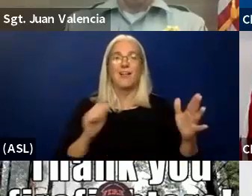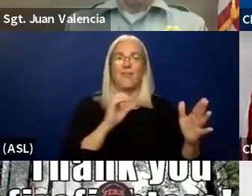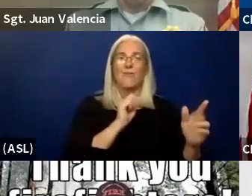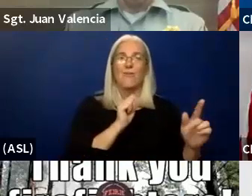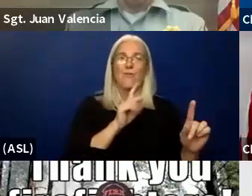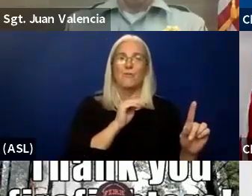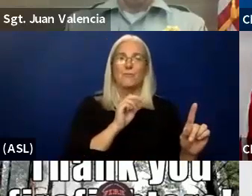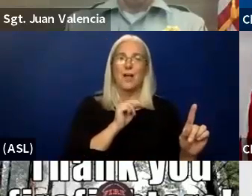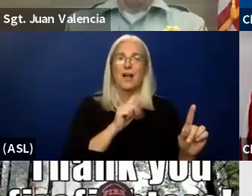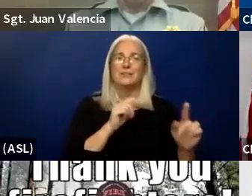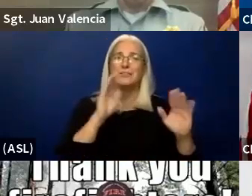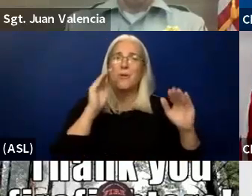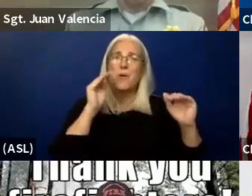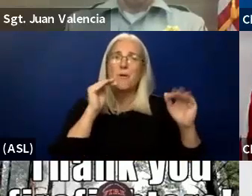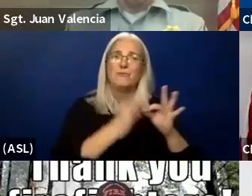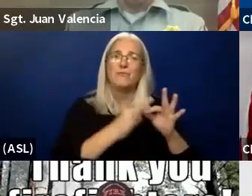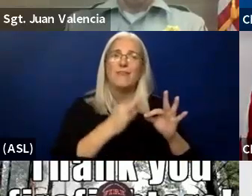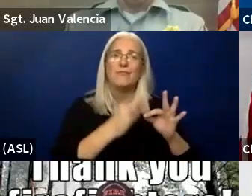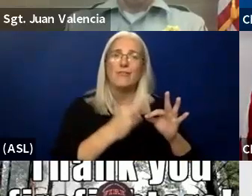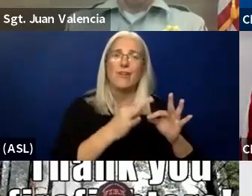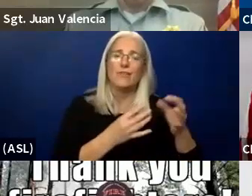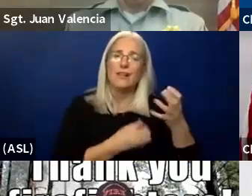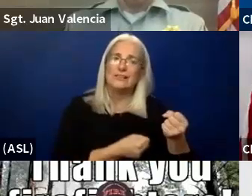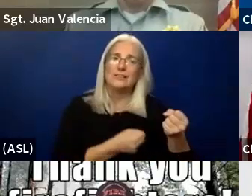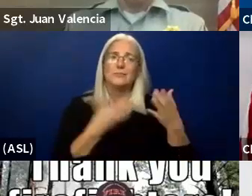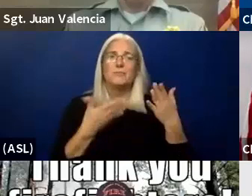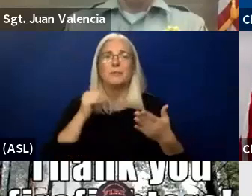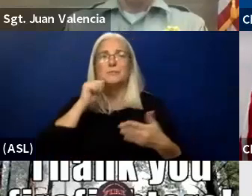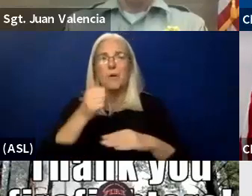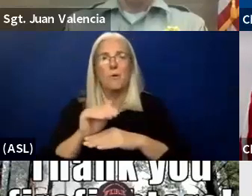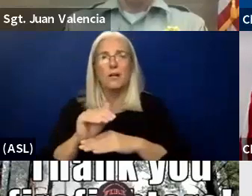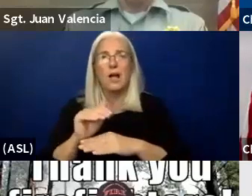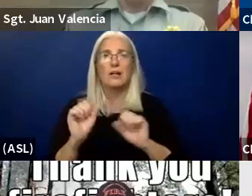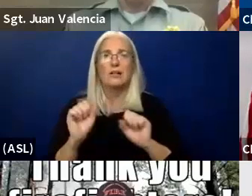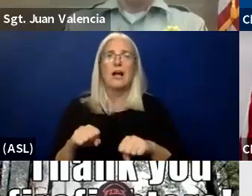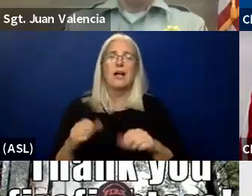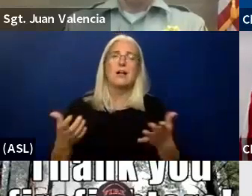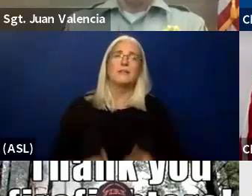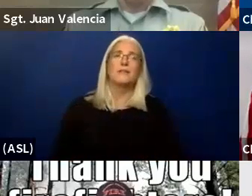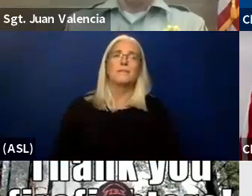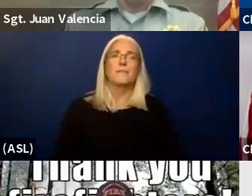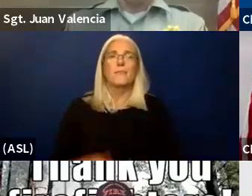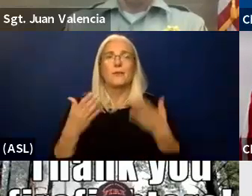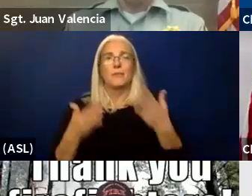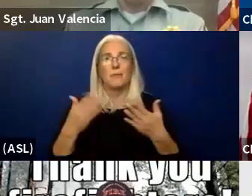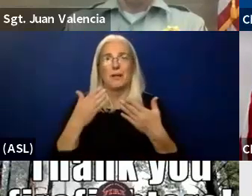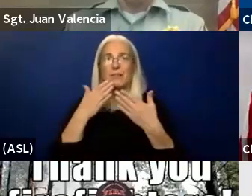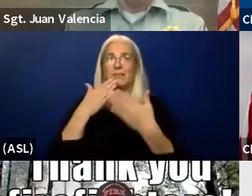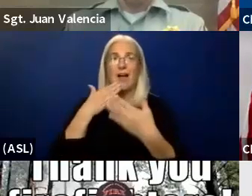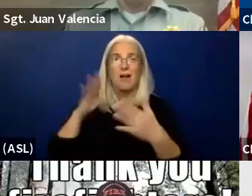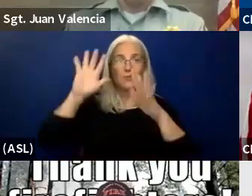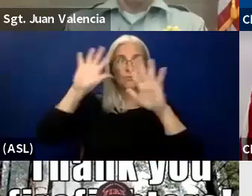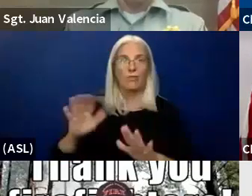and Kenwood and Glen Ellen. And I also need to thank the weather gods for the gusty winds that apparently did